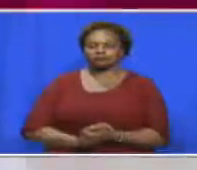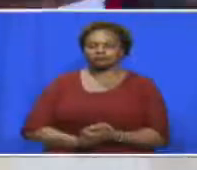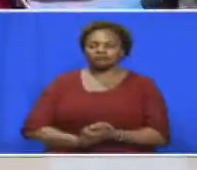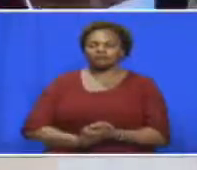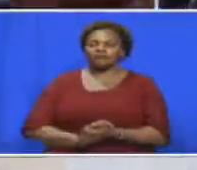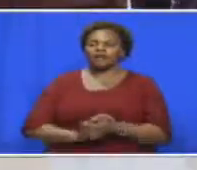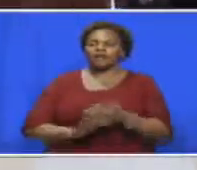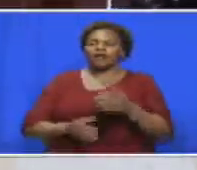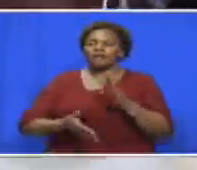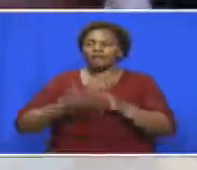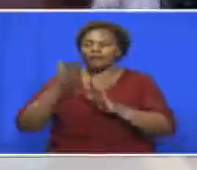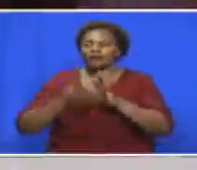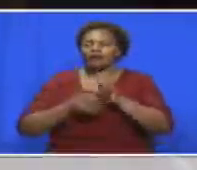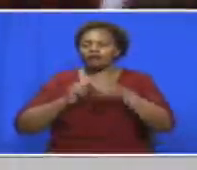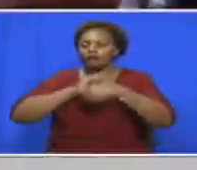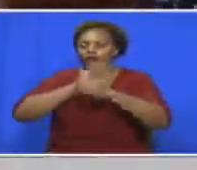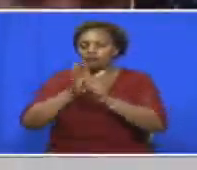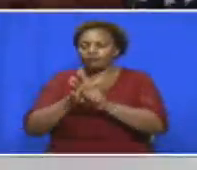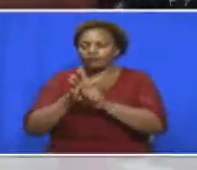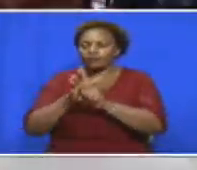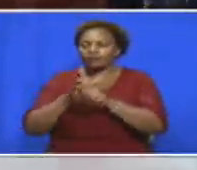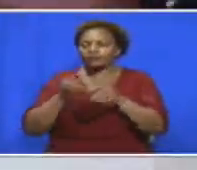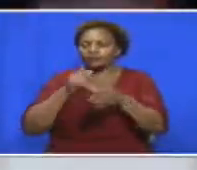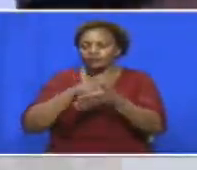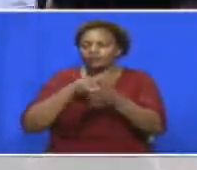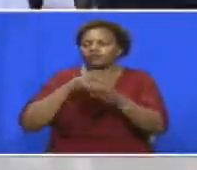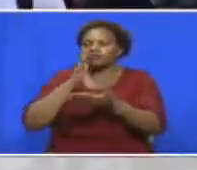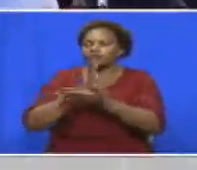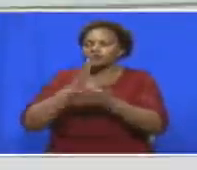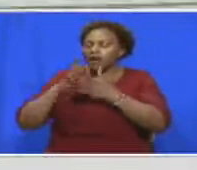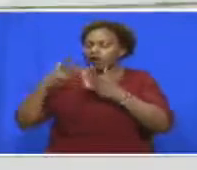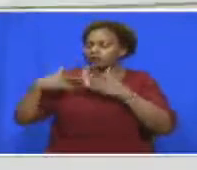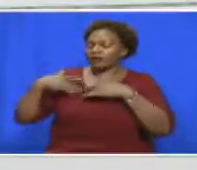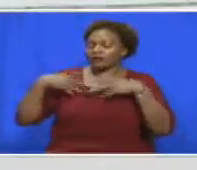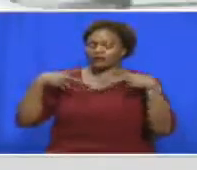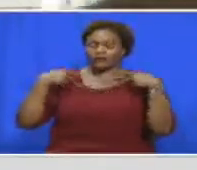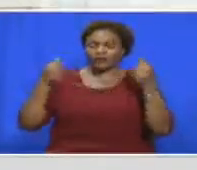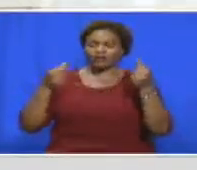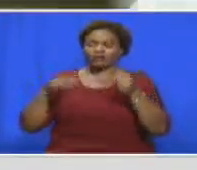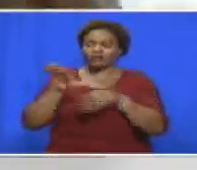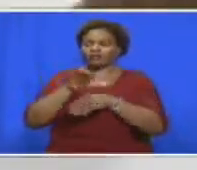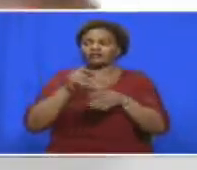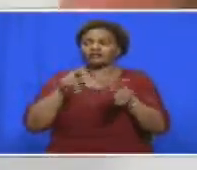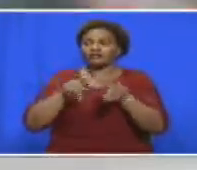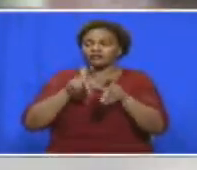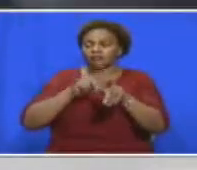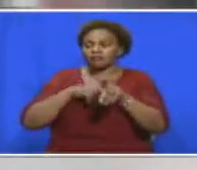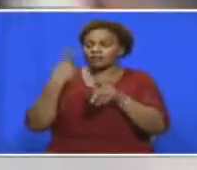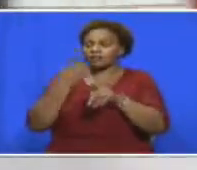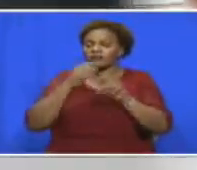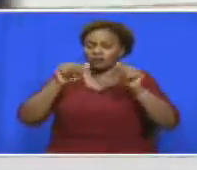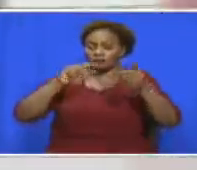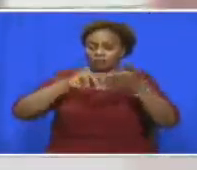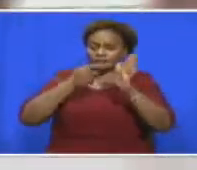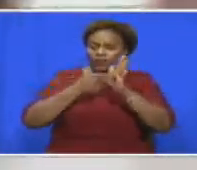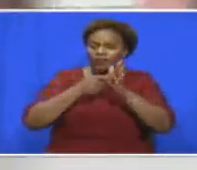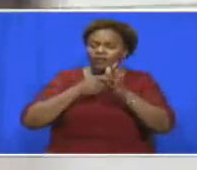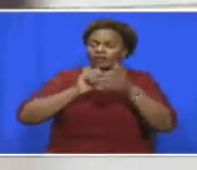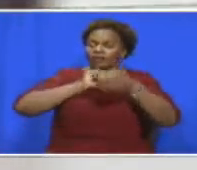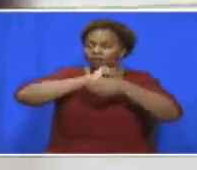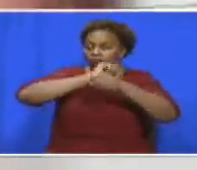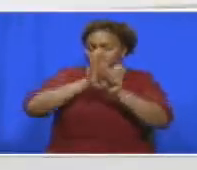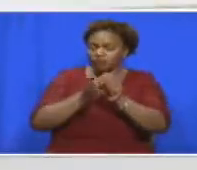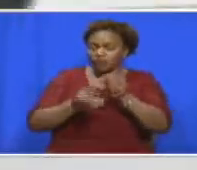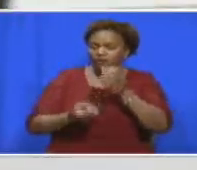The emergence of COVID-19 variants is no doubt a concern for health experts. This can only mean that the virus is